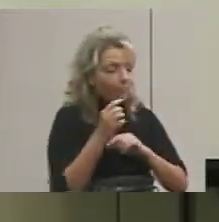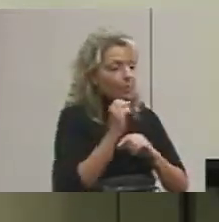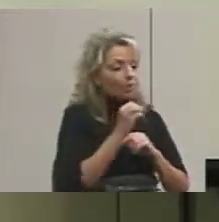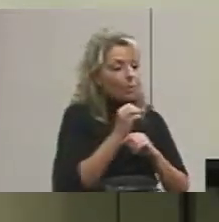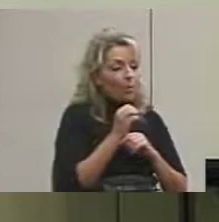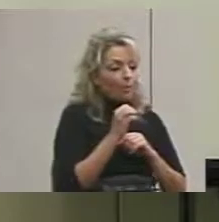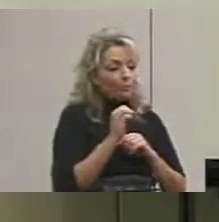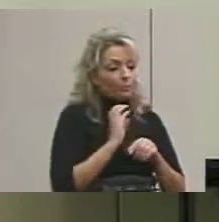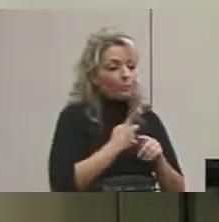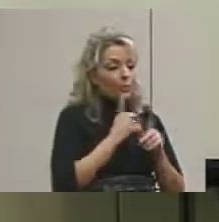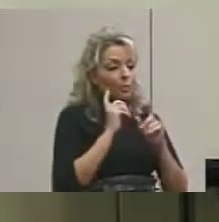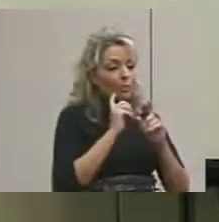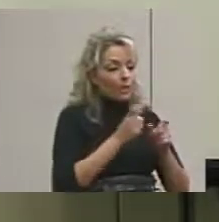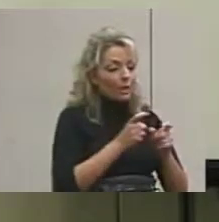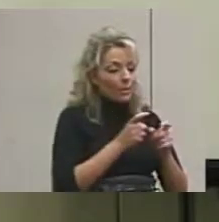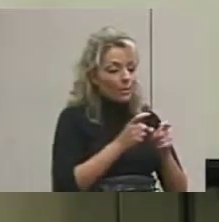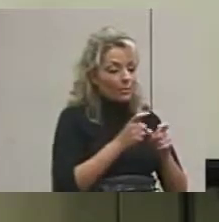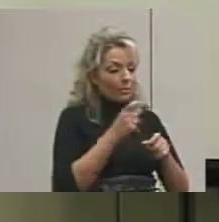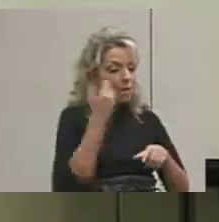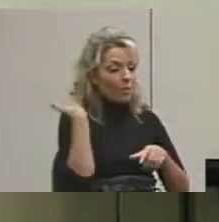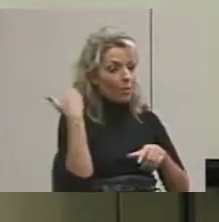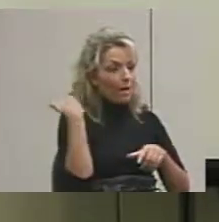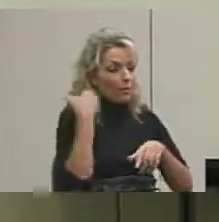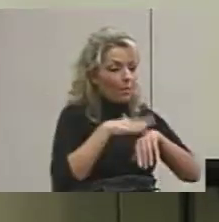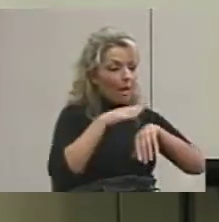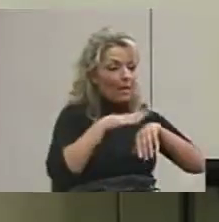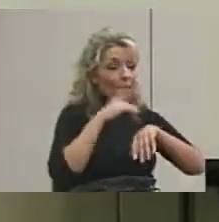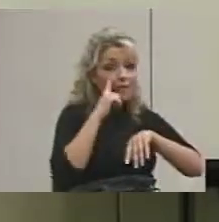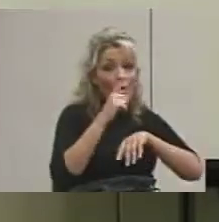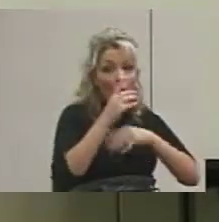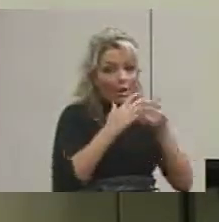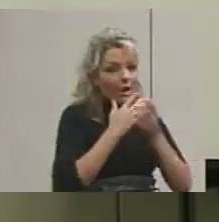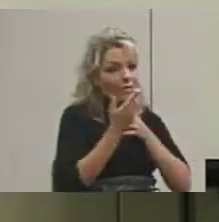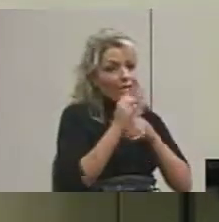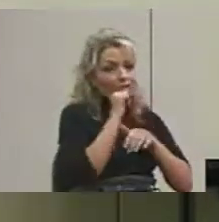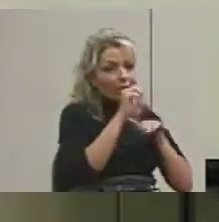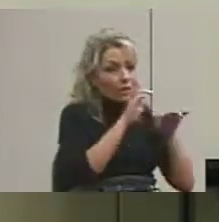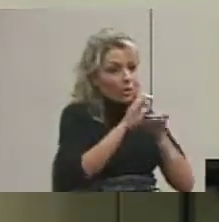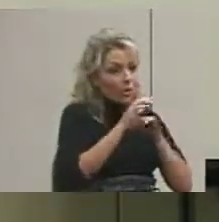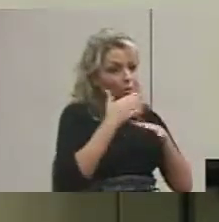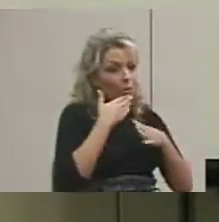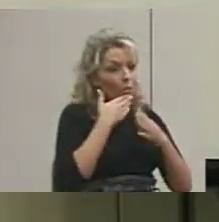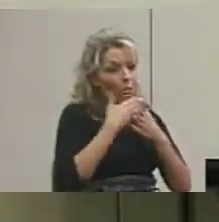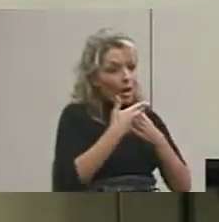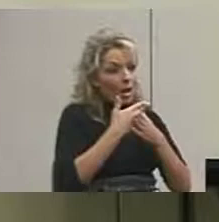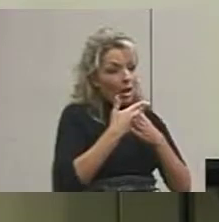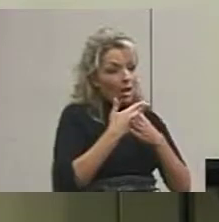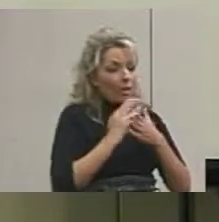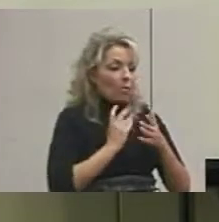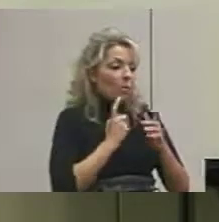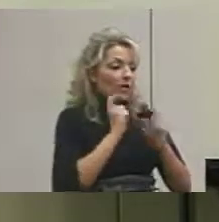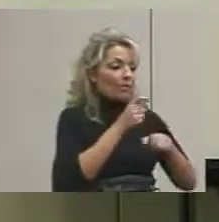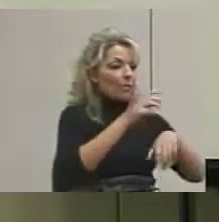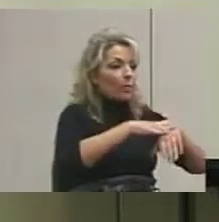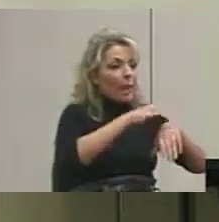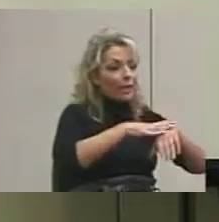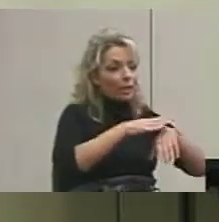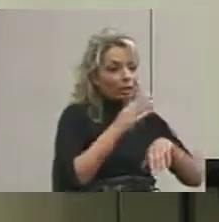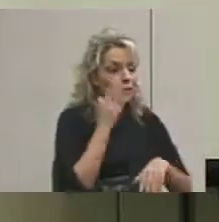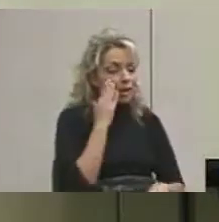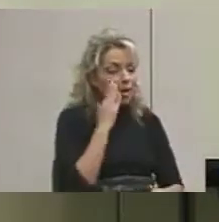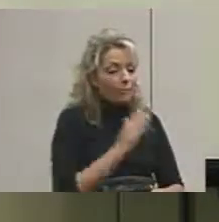then we'll give him the reminder for whatever it was that he didn't do well. We'll maybe give him a reminder,